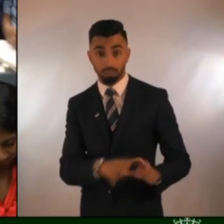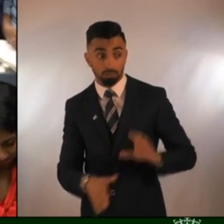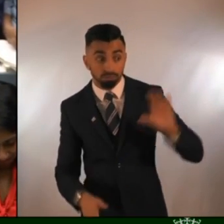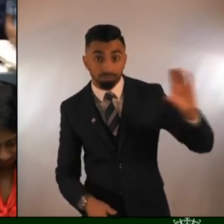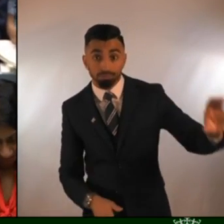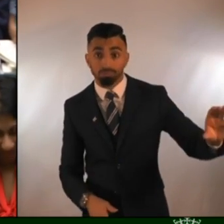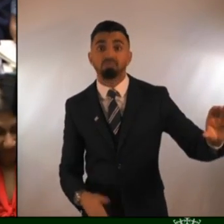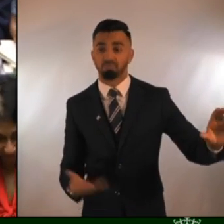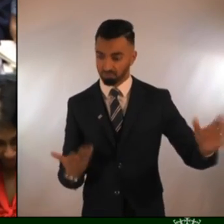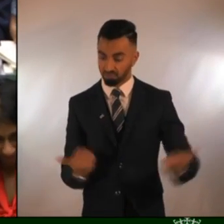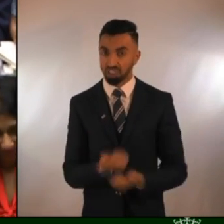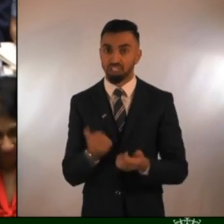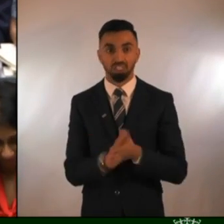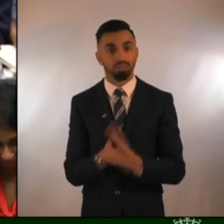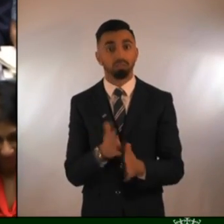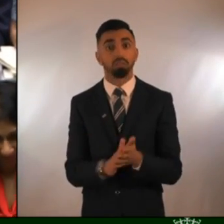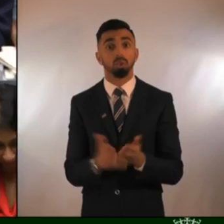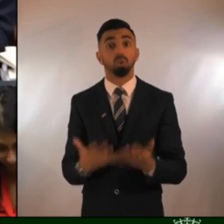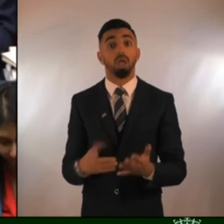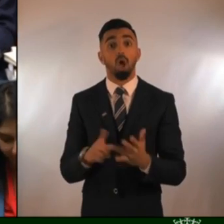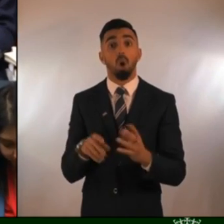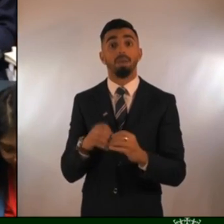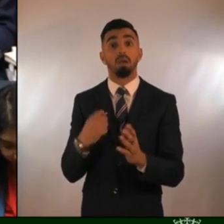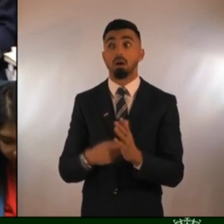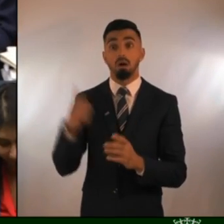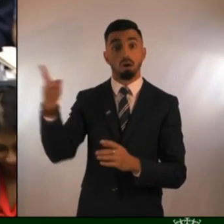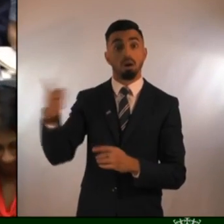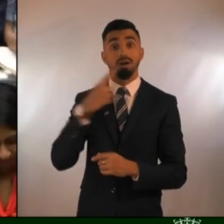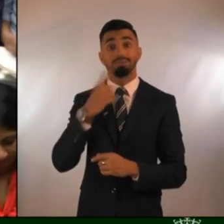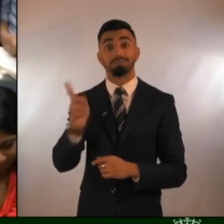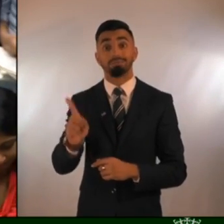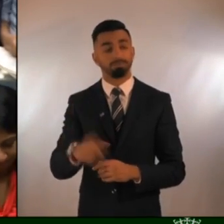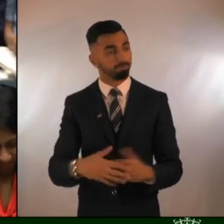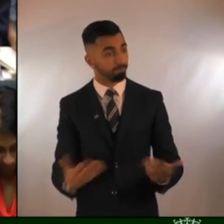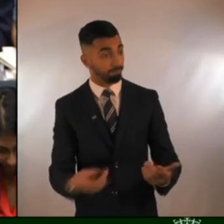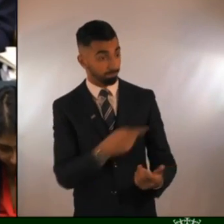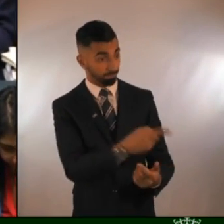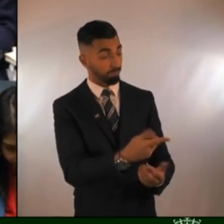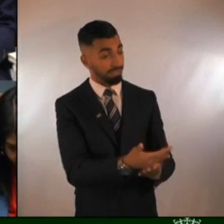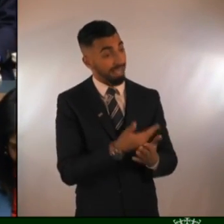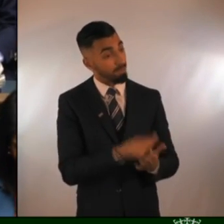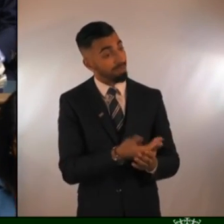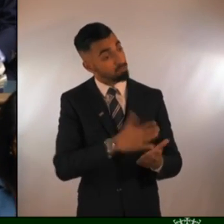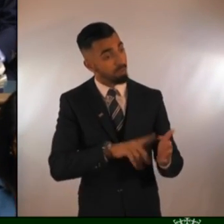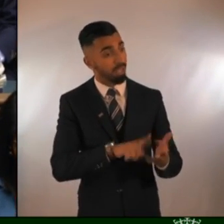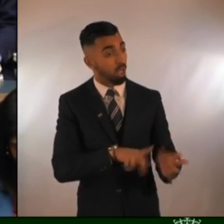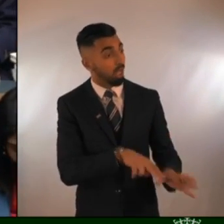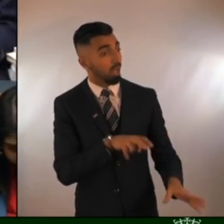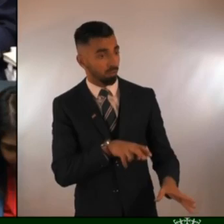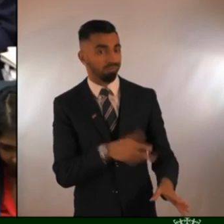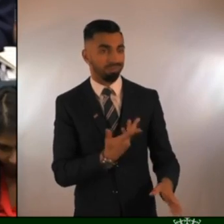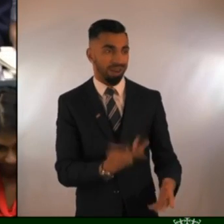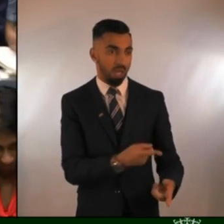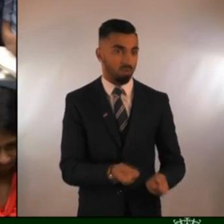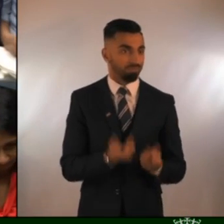to the EU can now be spent on our priorities. Today, I'm launching the next spending review to conclude in